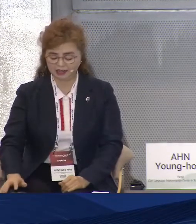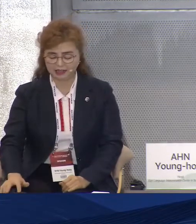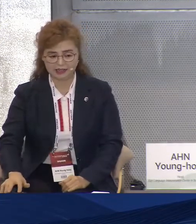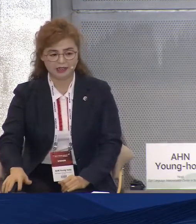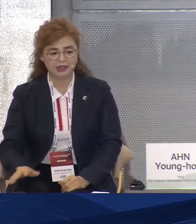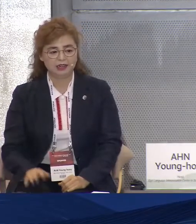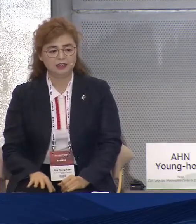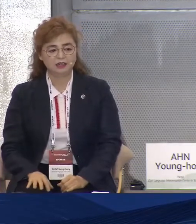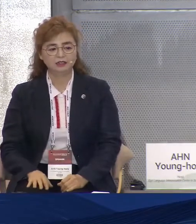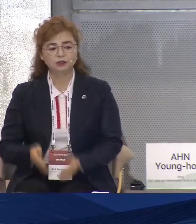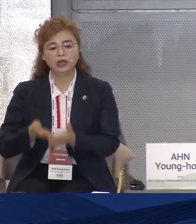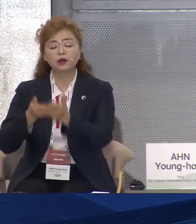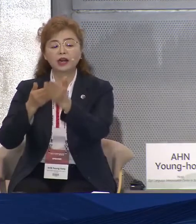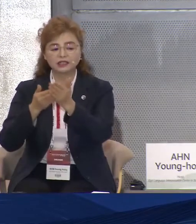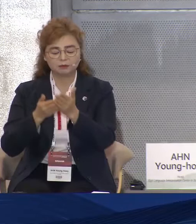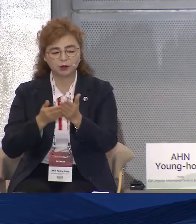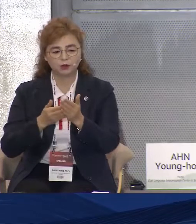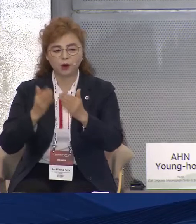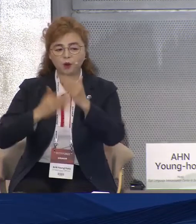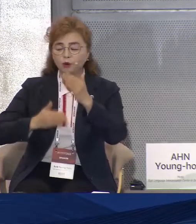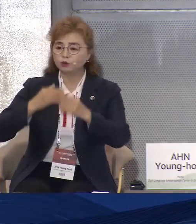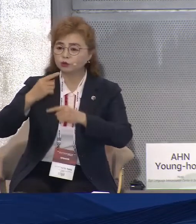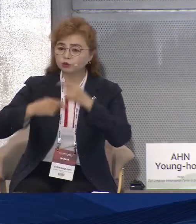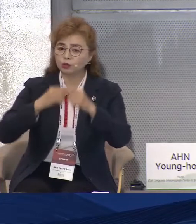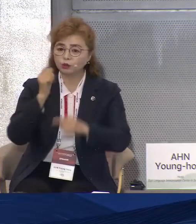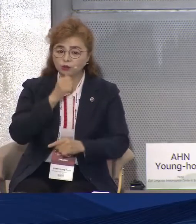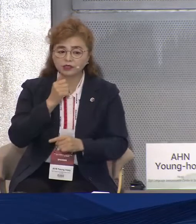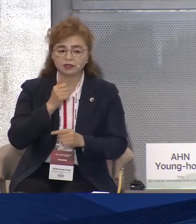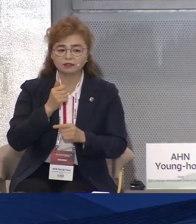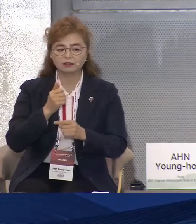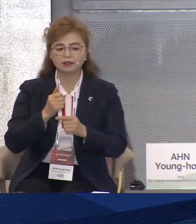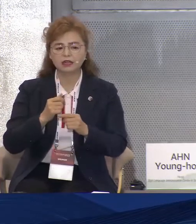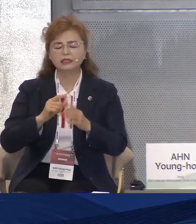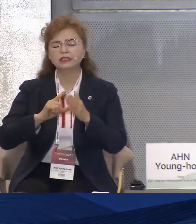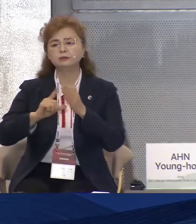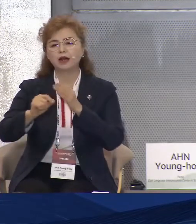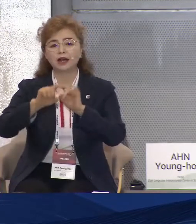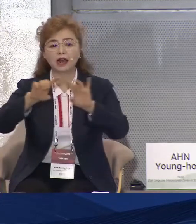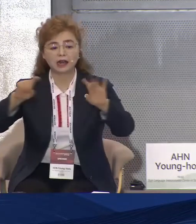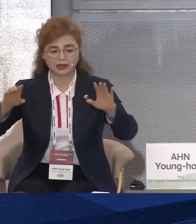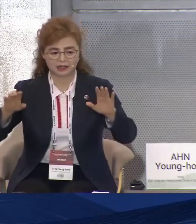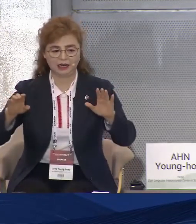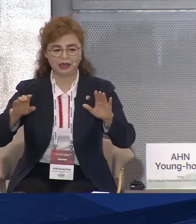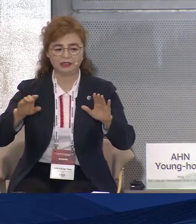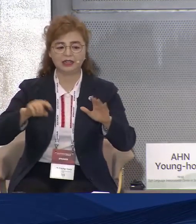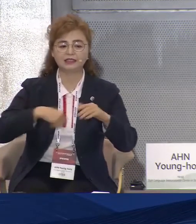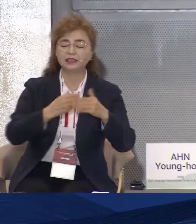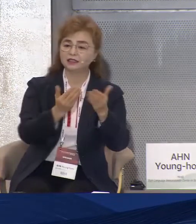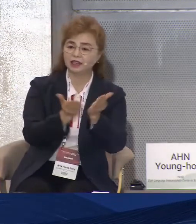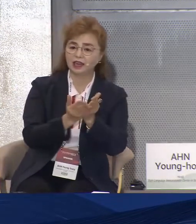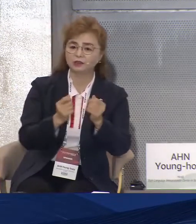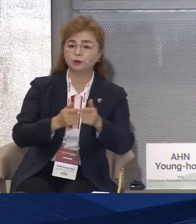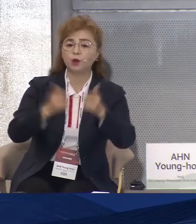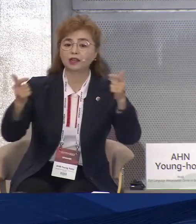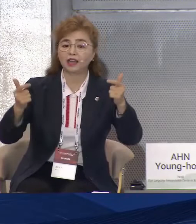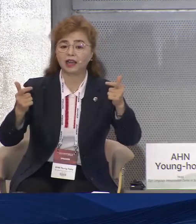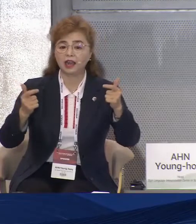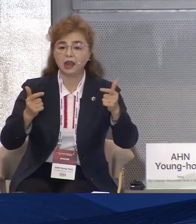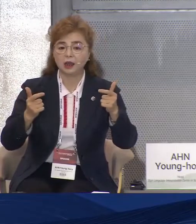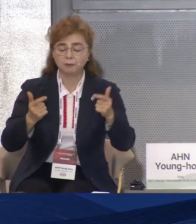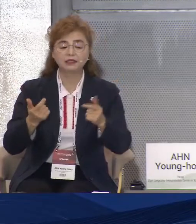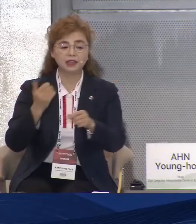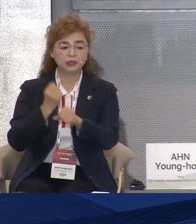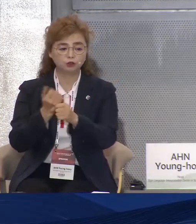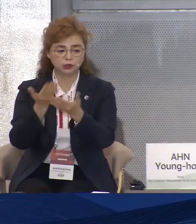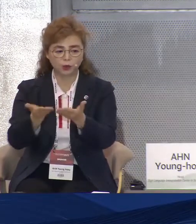more systemically in the future. And my suggestions: we have to expand the deployment of public sign language interpreters